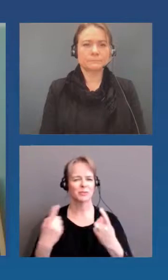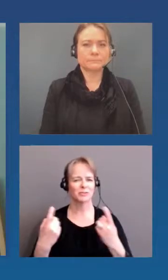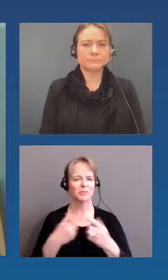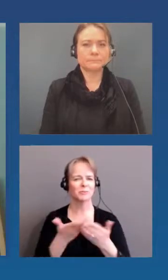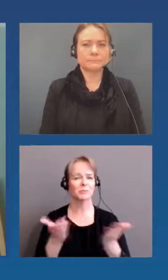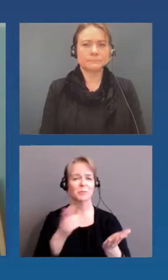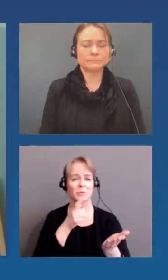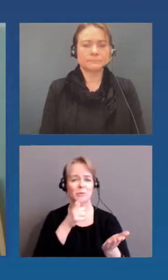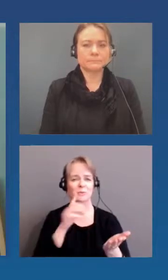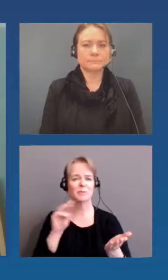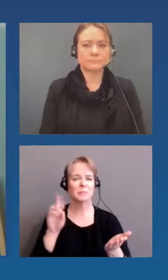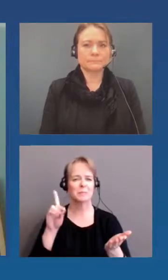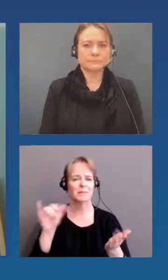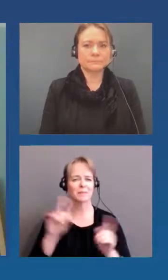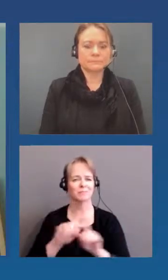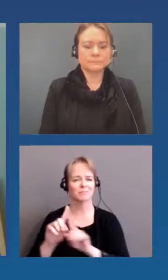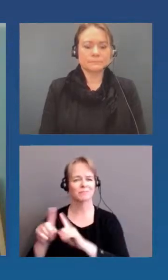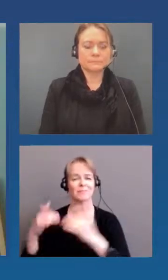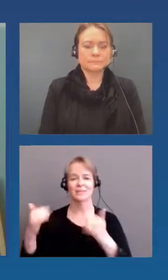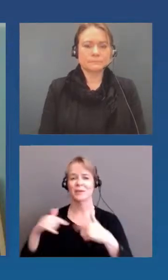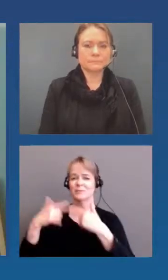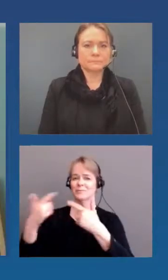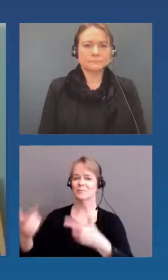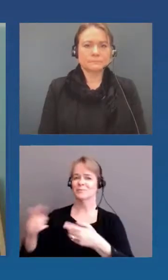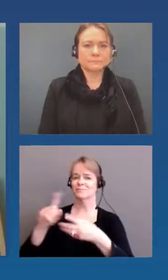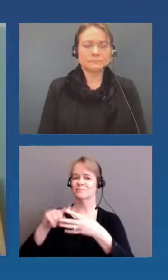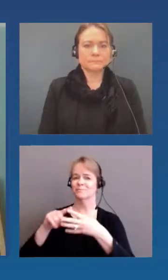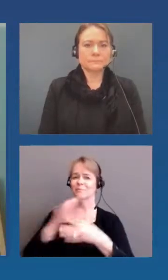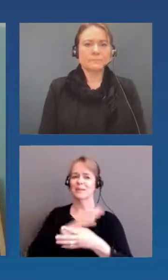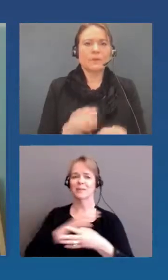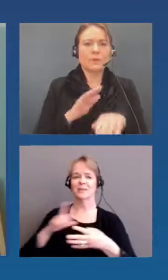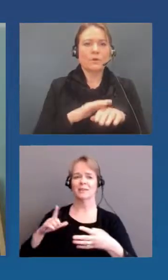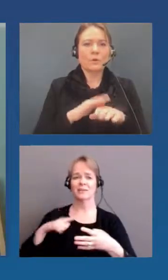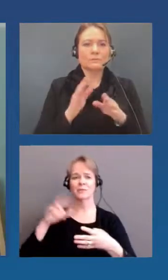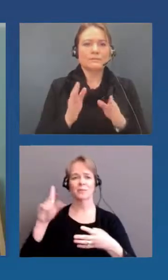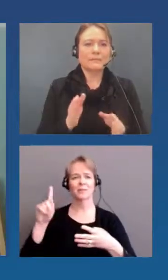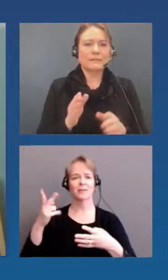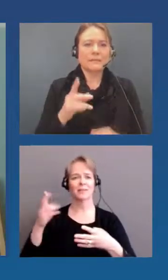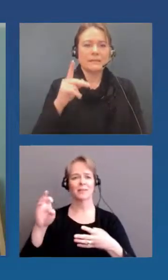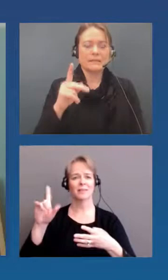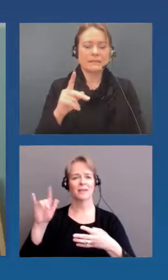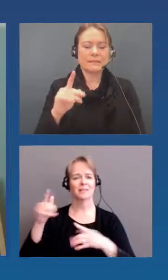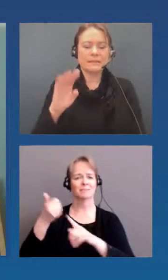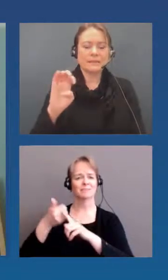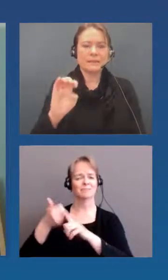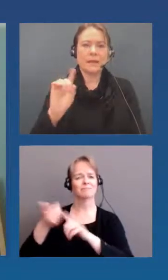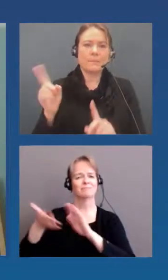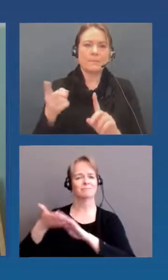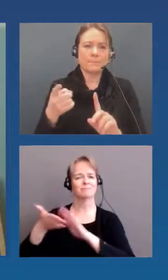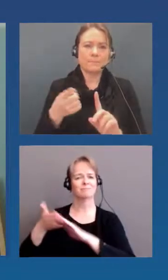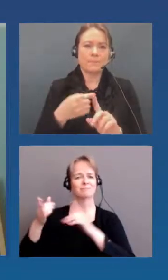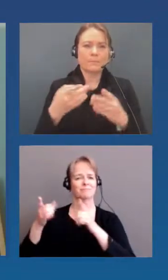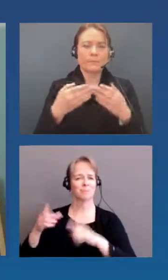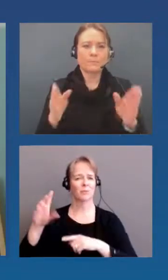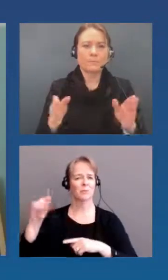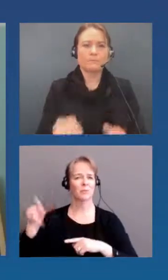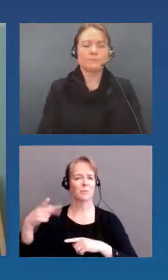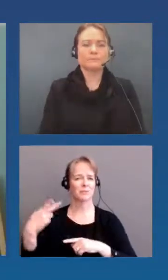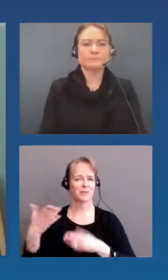Keith Eglai, Chair, Ottawa Public Health Board, le conseiller Keith Eglai, Président du Conseil de santé